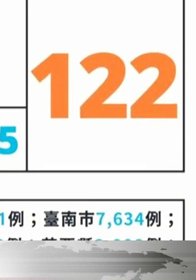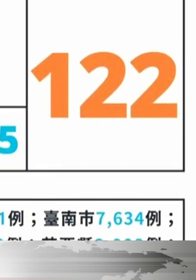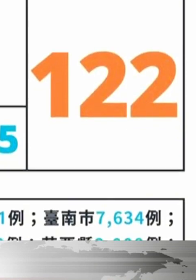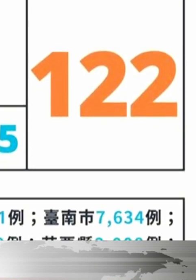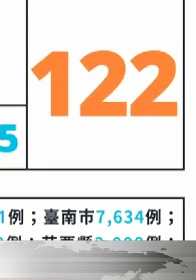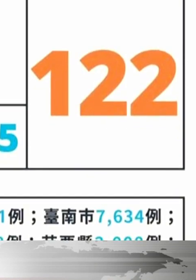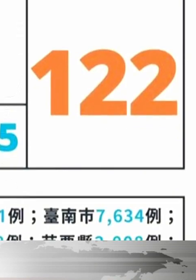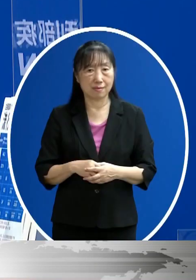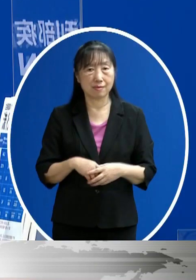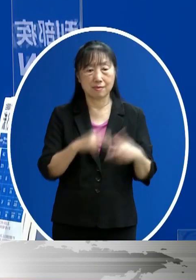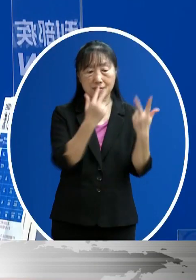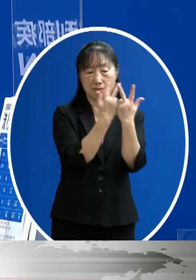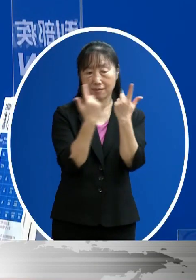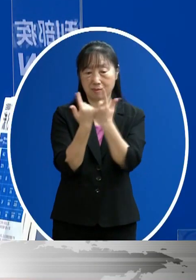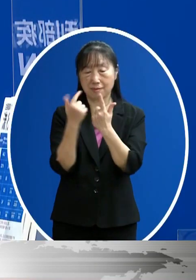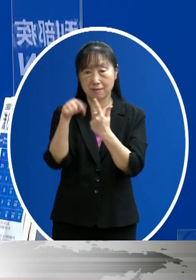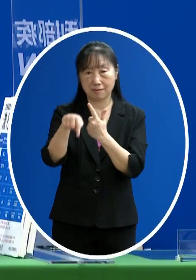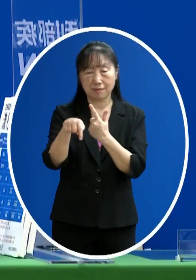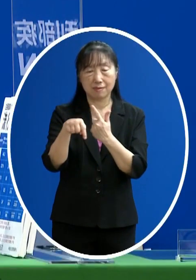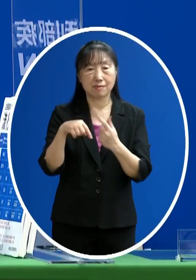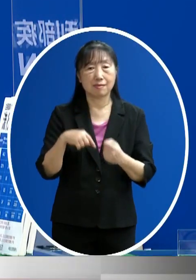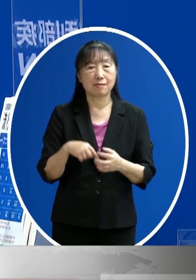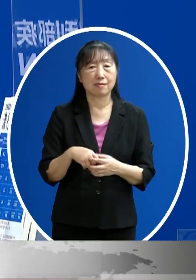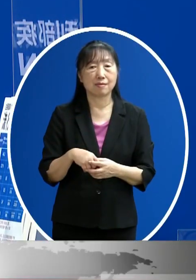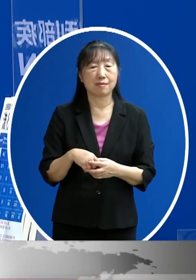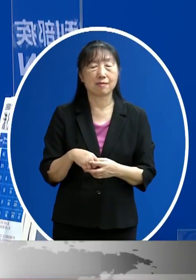southern Taiwan.